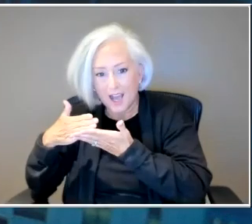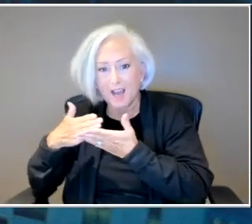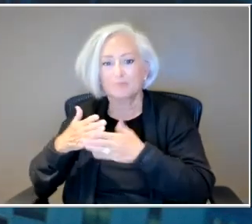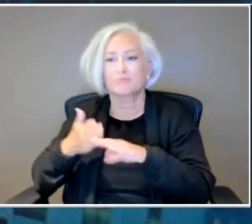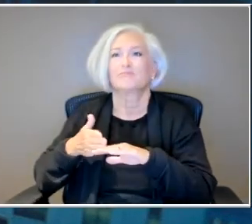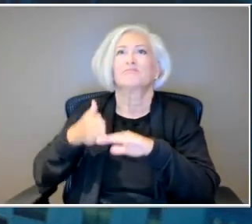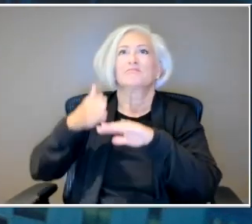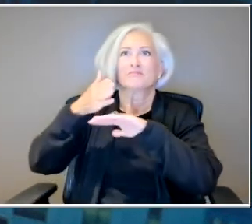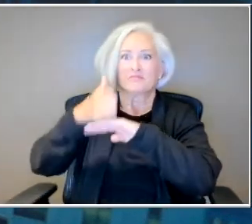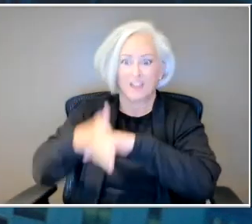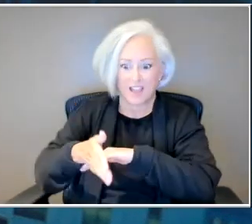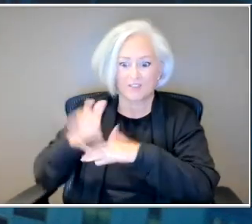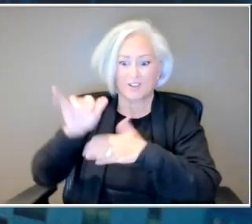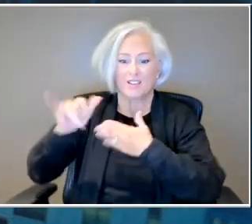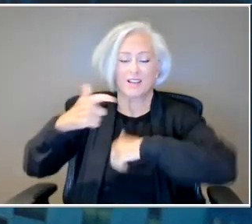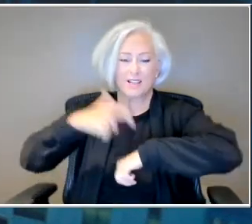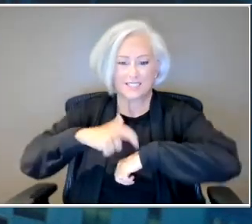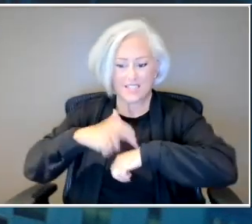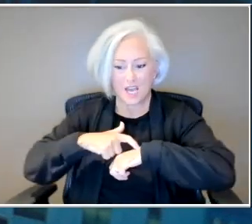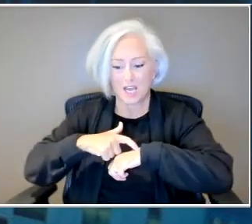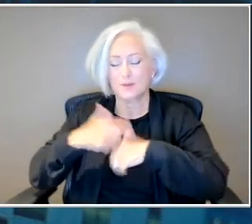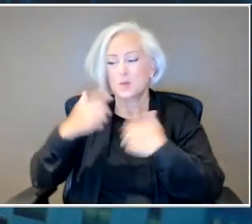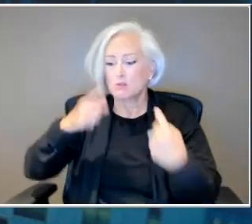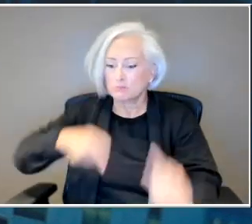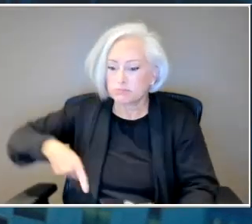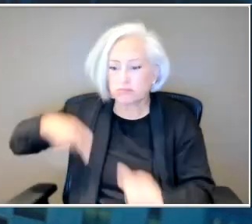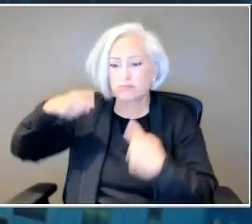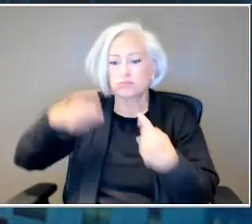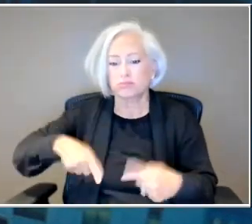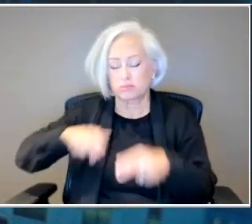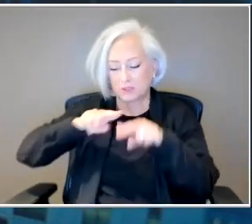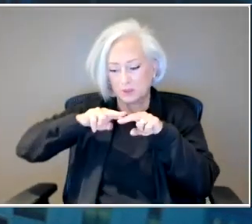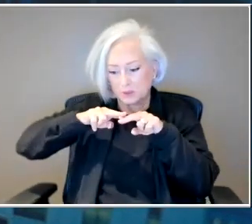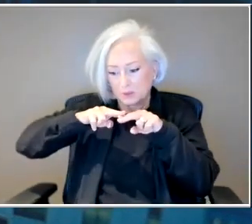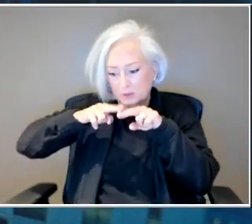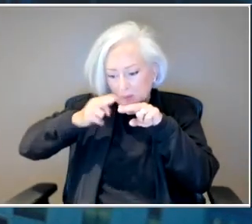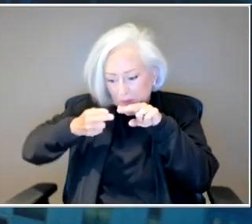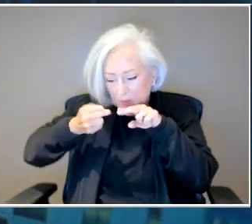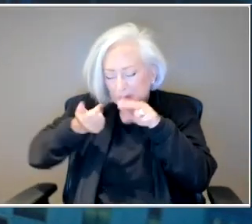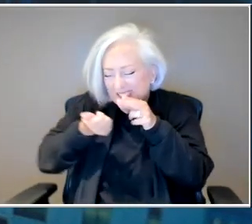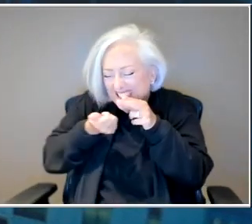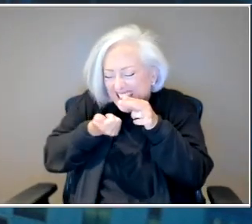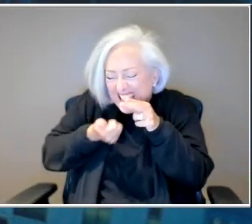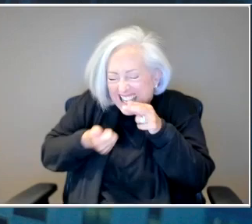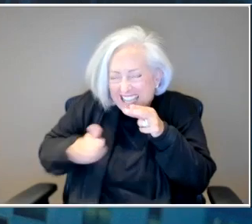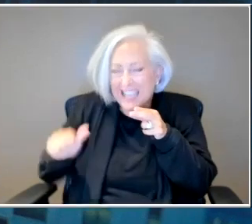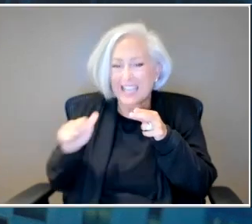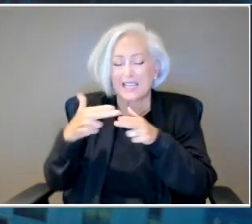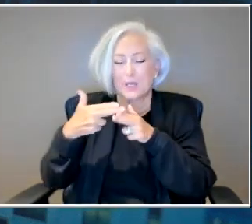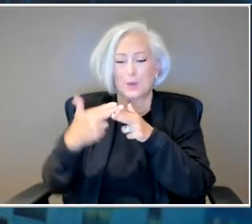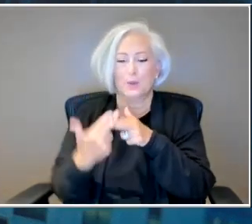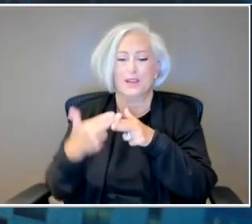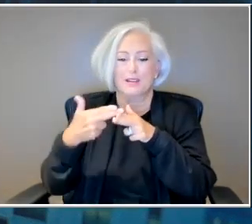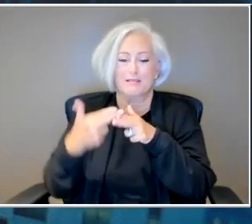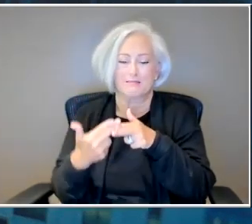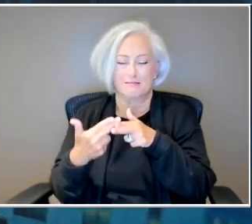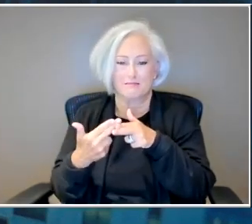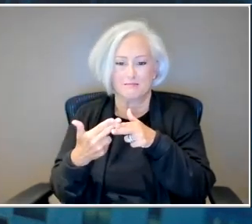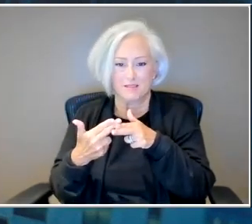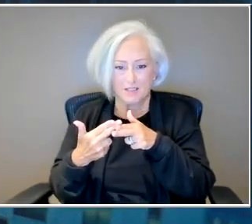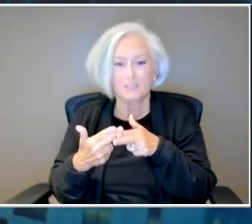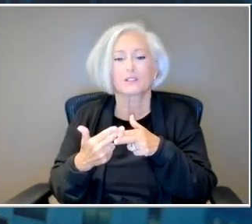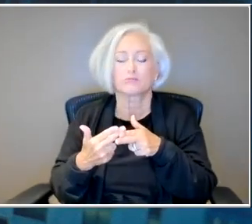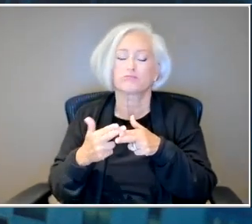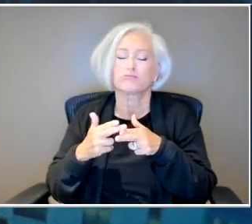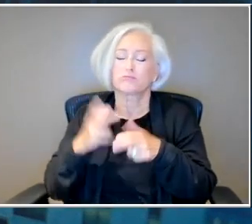it became harder and harder to lose even a little bit of weight. So that became more significant for